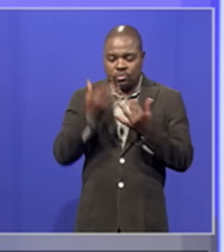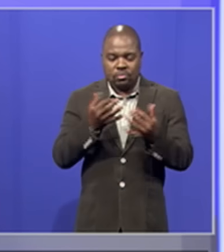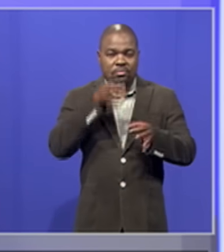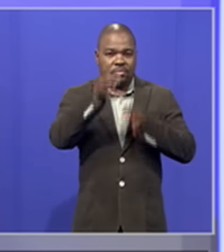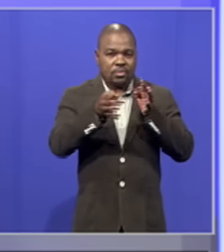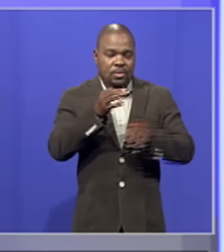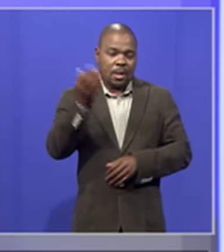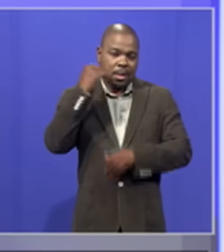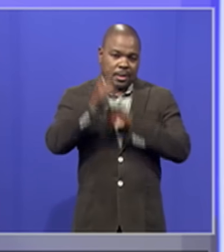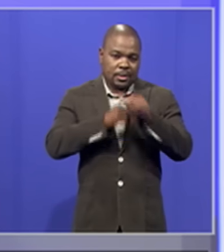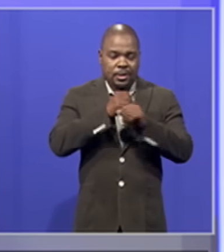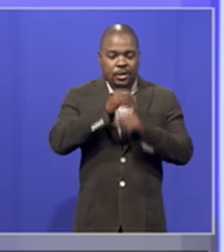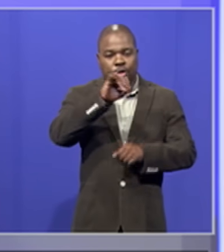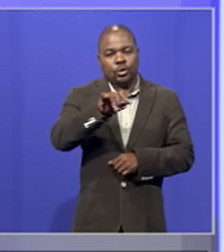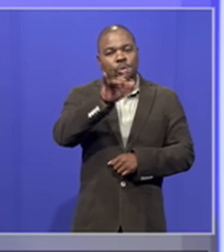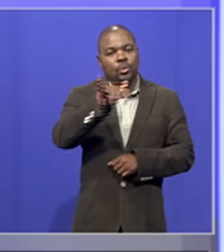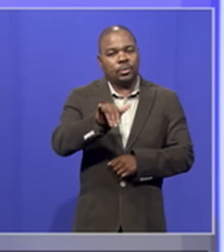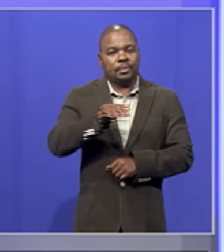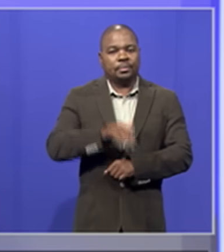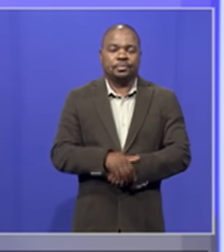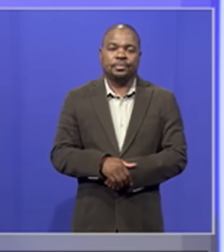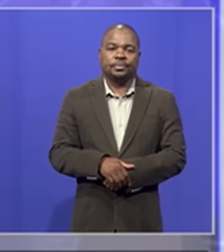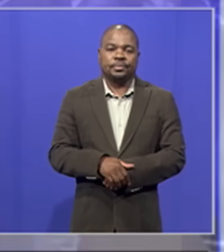ka July ngwagola.